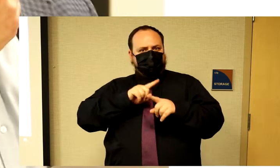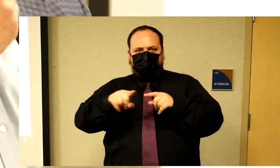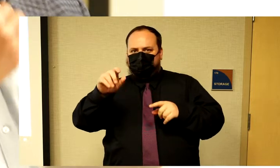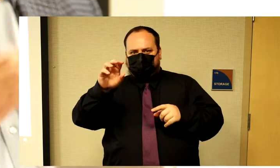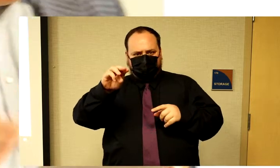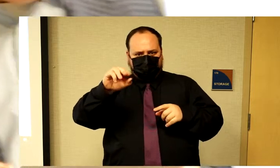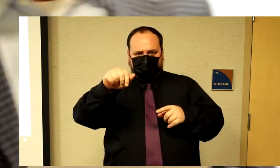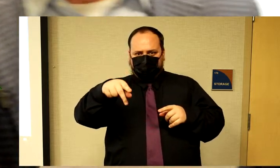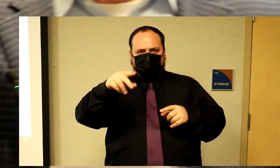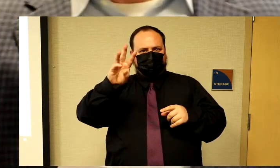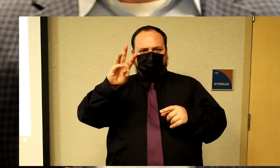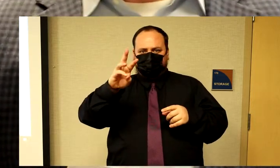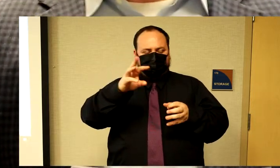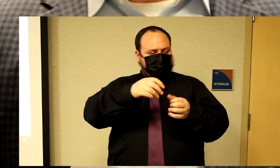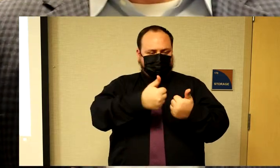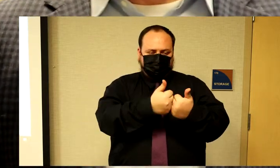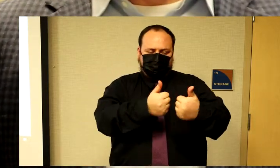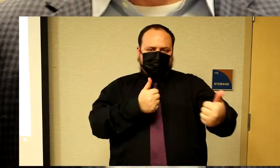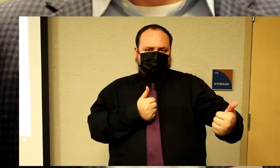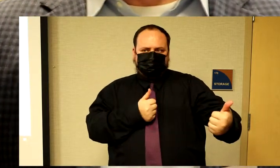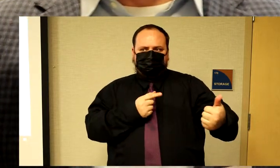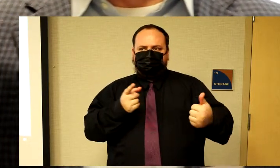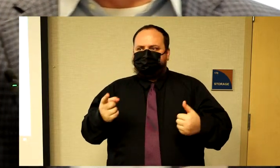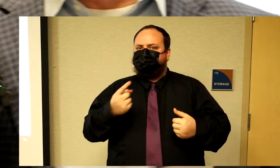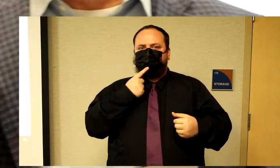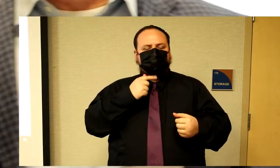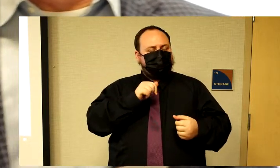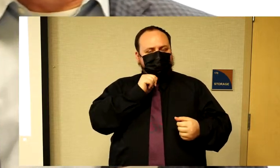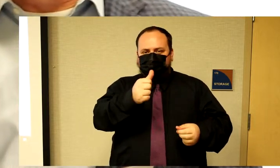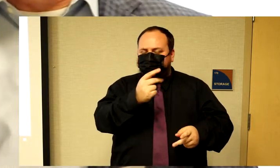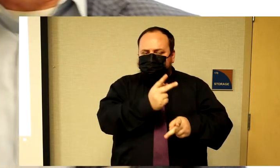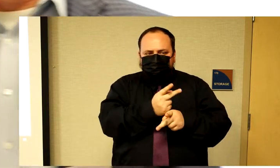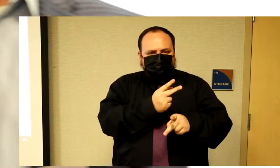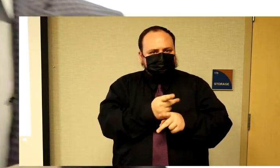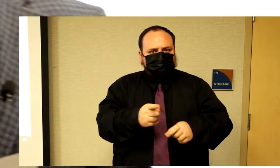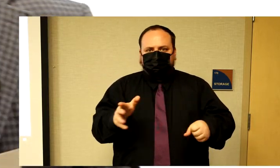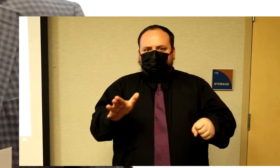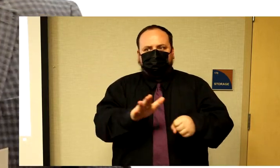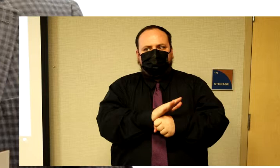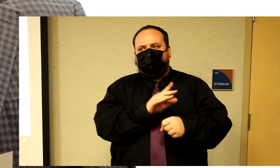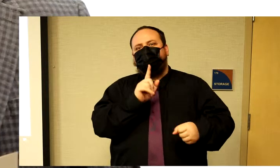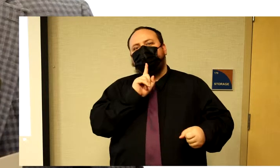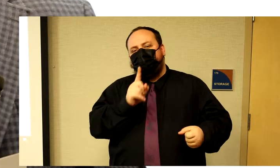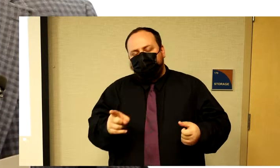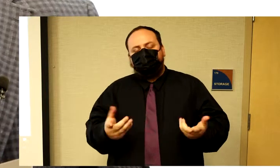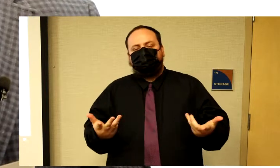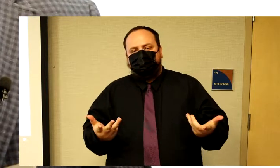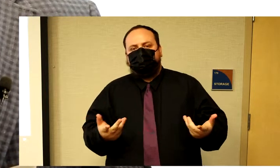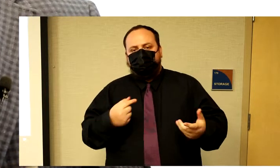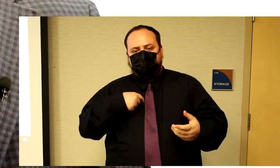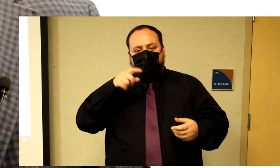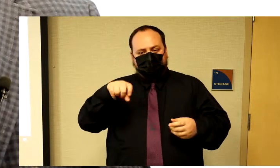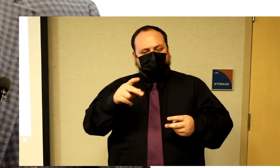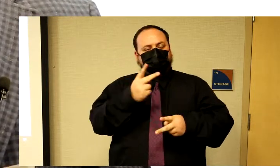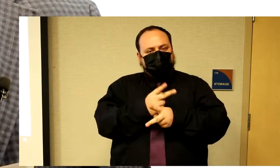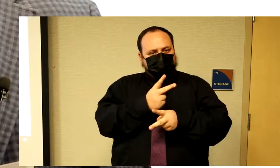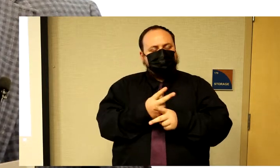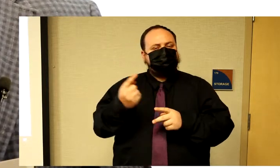Woodlake. So map 6 didn't keep Ivanhoe whole, and we just really need to keep